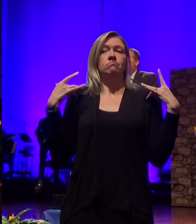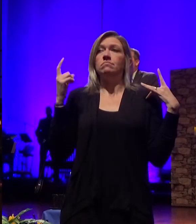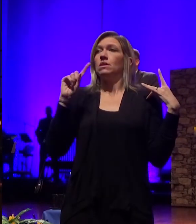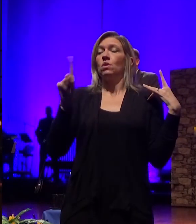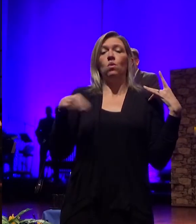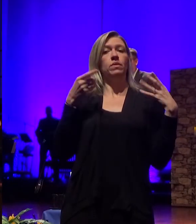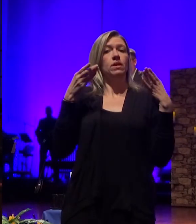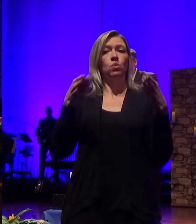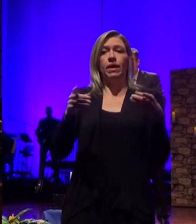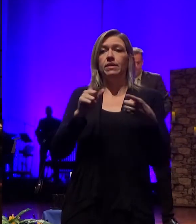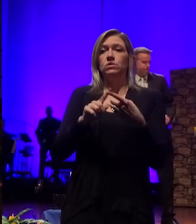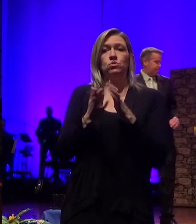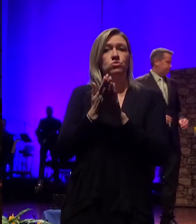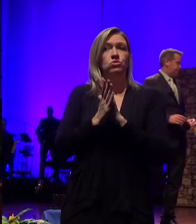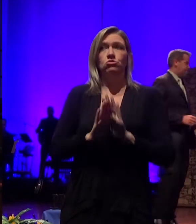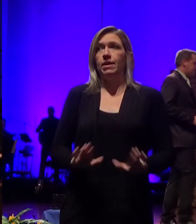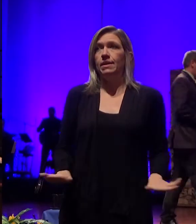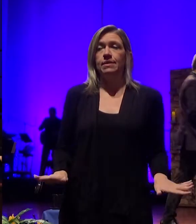to serenity.